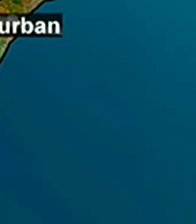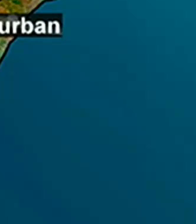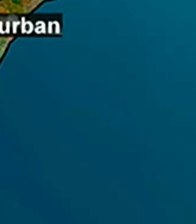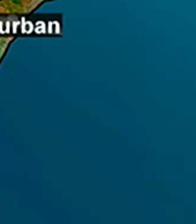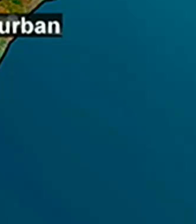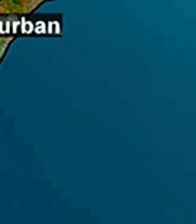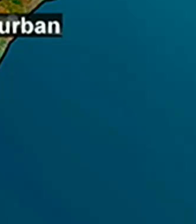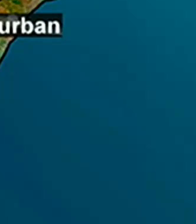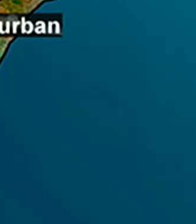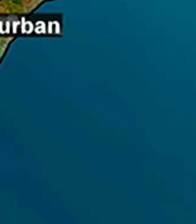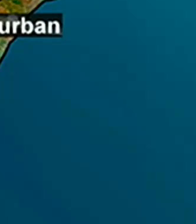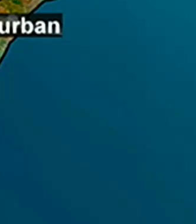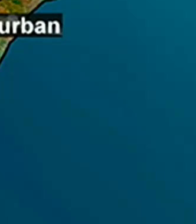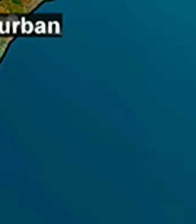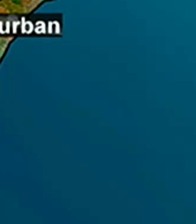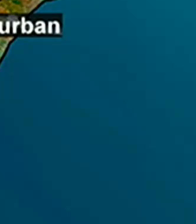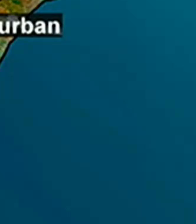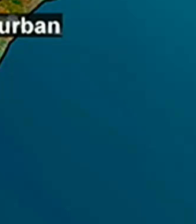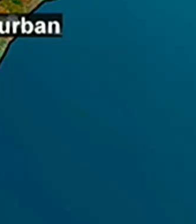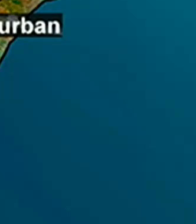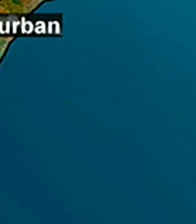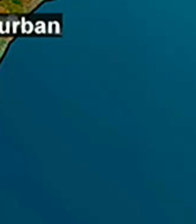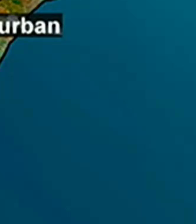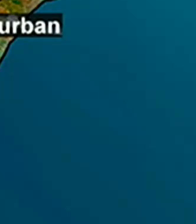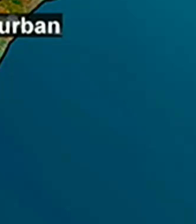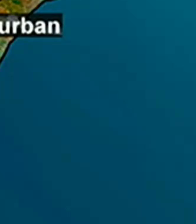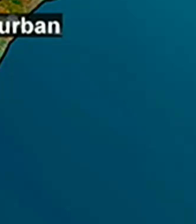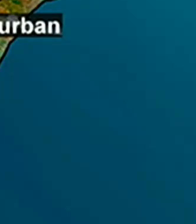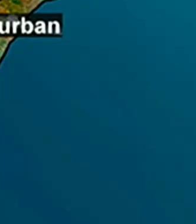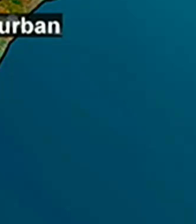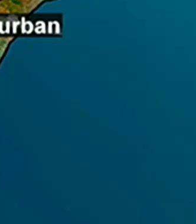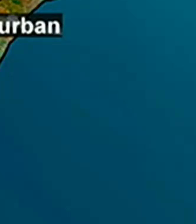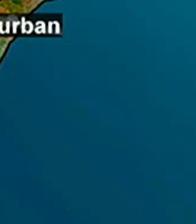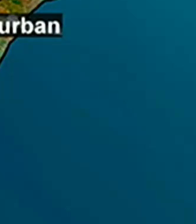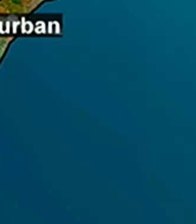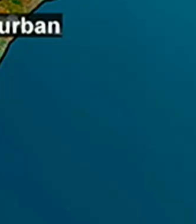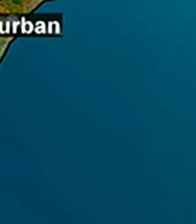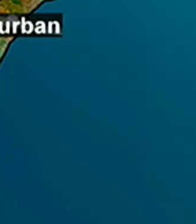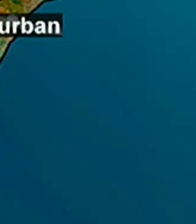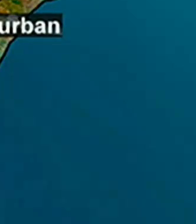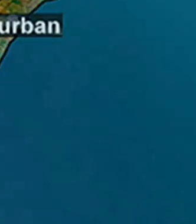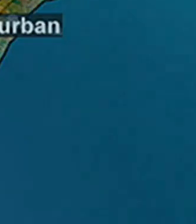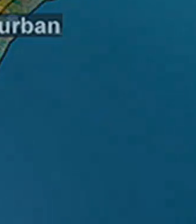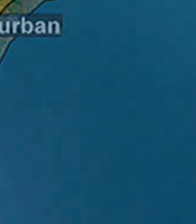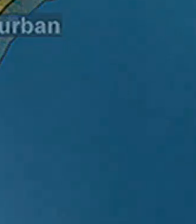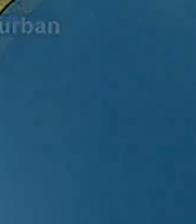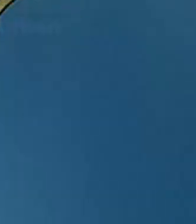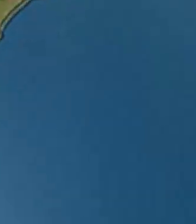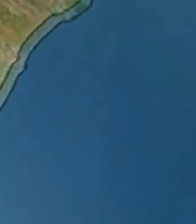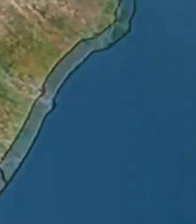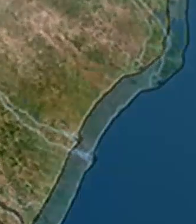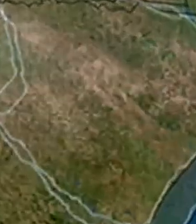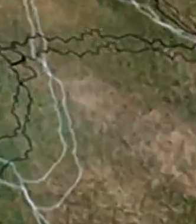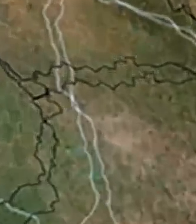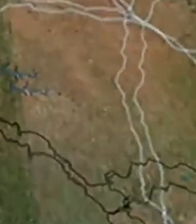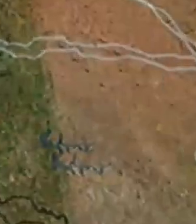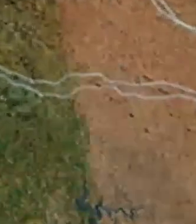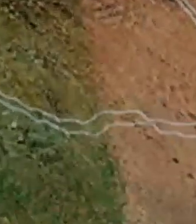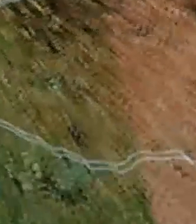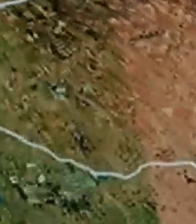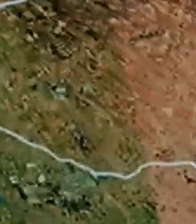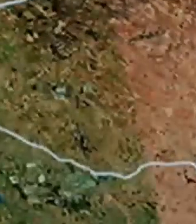borwa bodikele ba Kapa ge re tsena ka boreng bja naga bjalo le ka Kapa Leboa ra ba le phišo e ntšhi yeo ka tlhotlheletša go swa ga tlhaga magešo a re tlhokomeleng ka dikarolong tšeo re